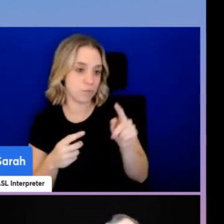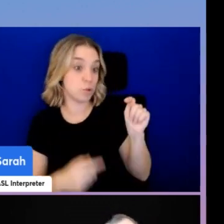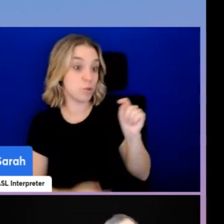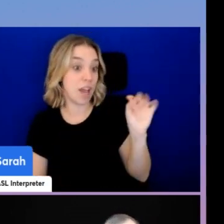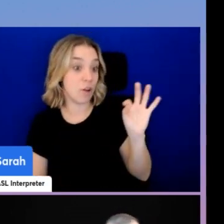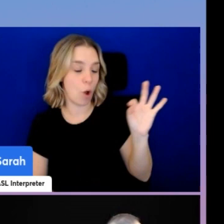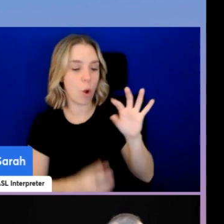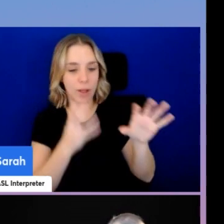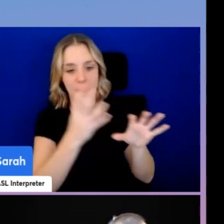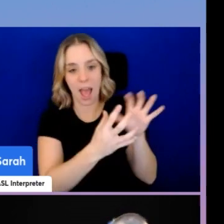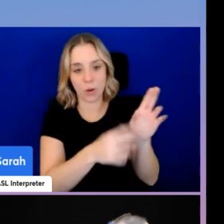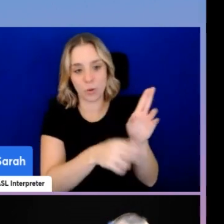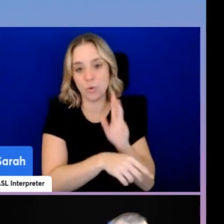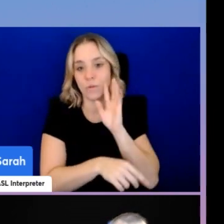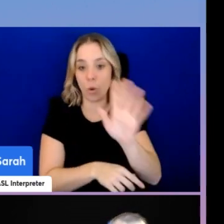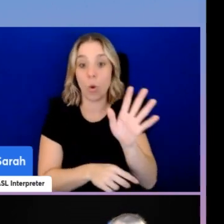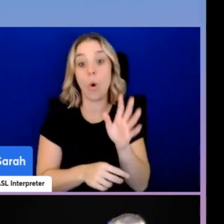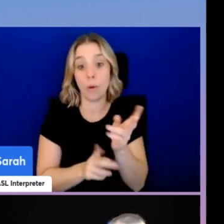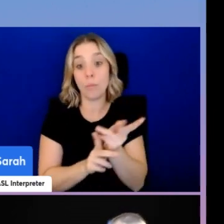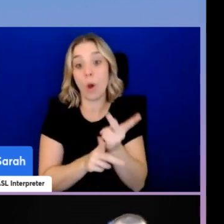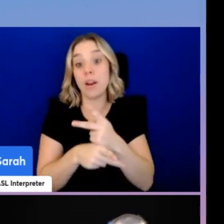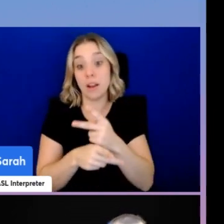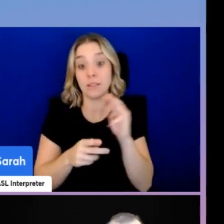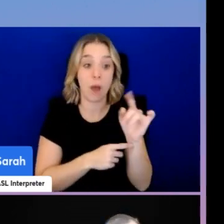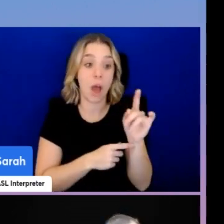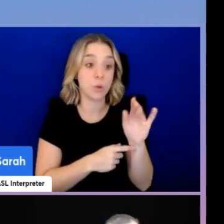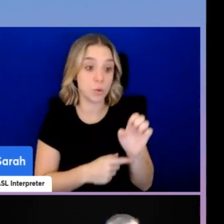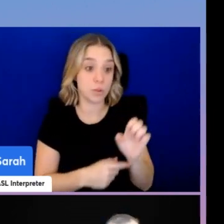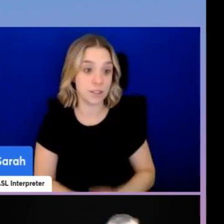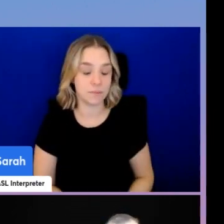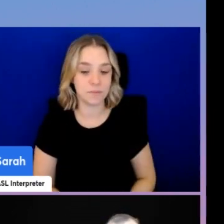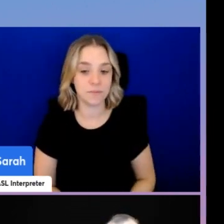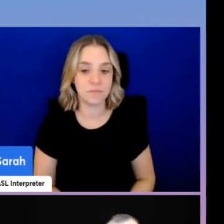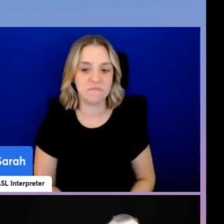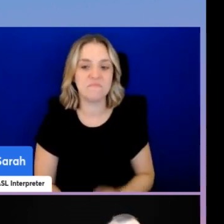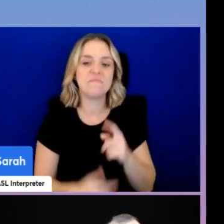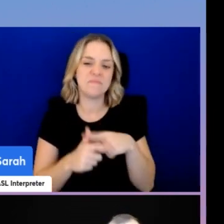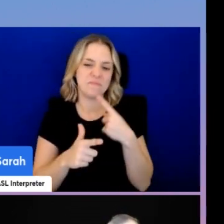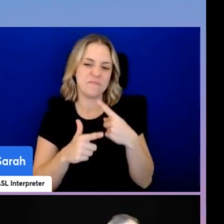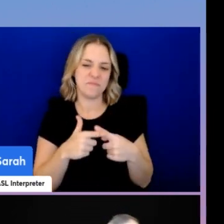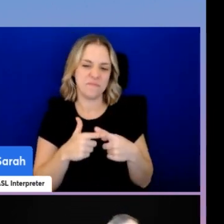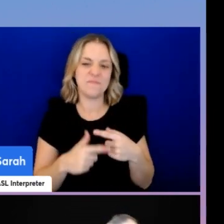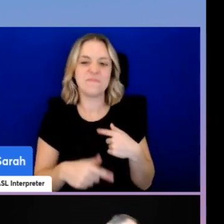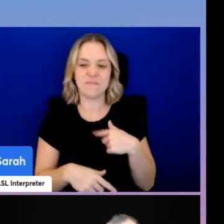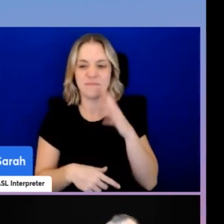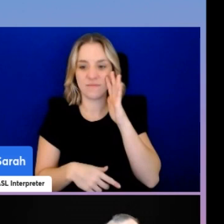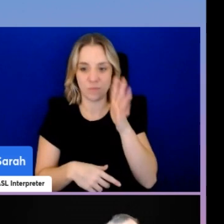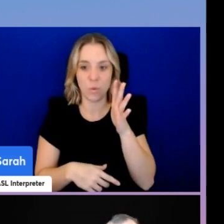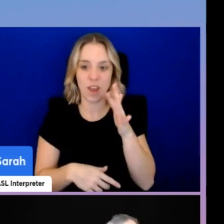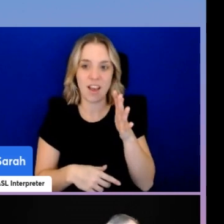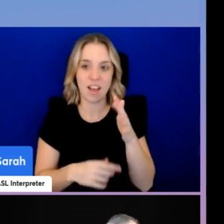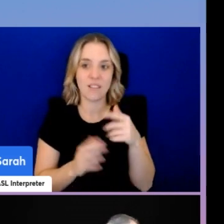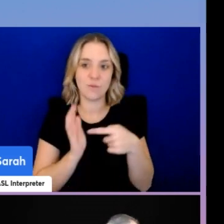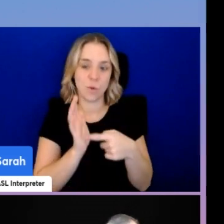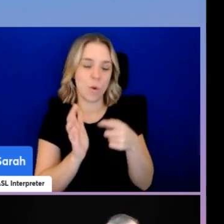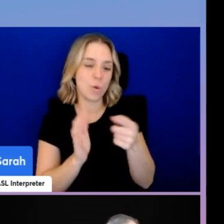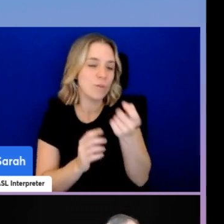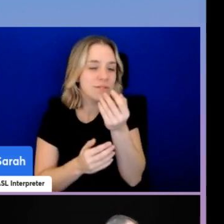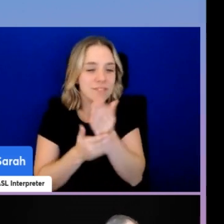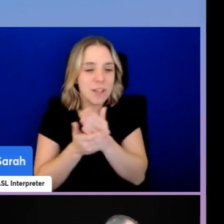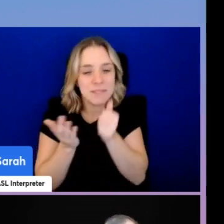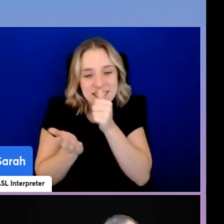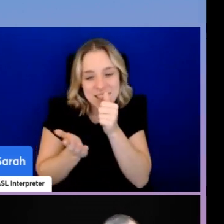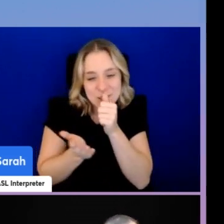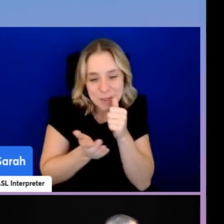in your private modules registry. Then I'm going to just show you a little bit of the GitHub secrets that I use to